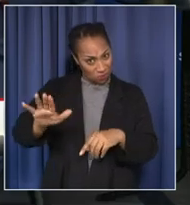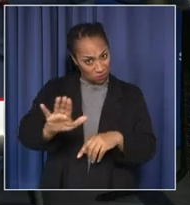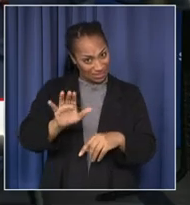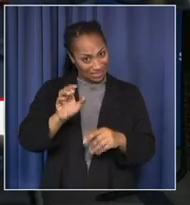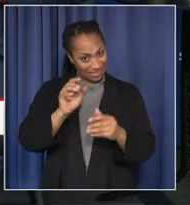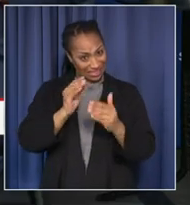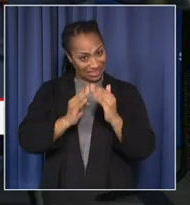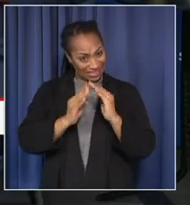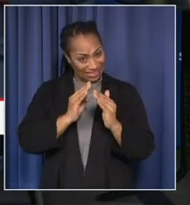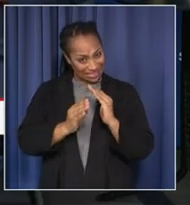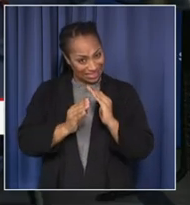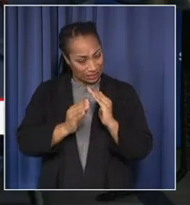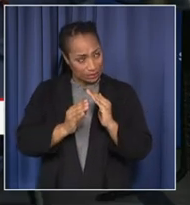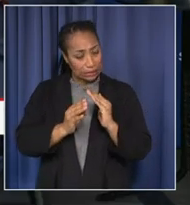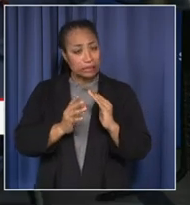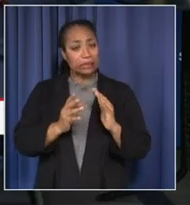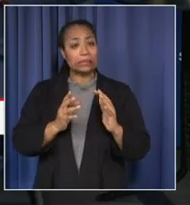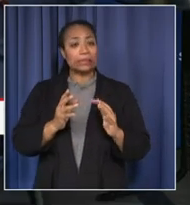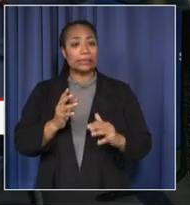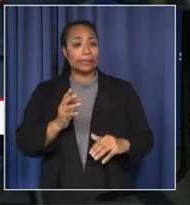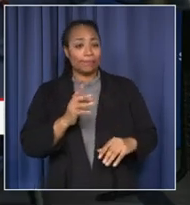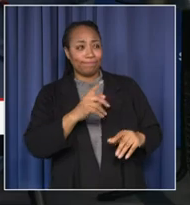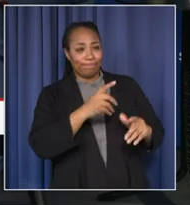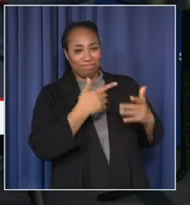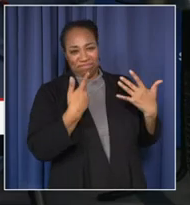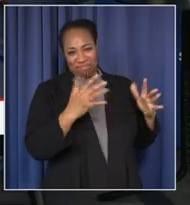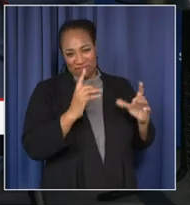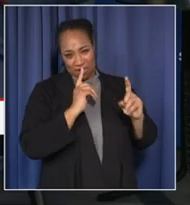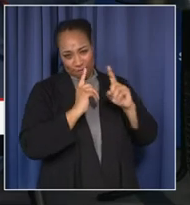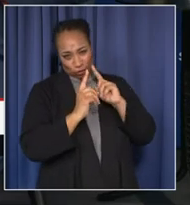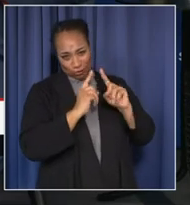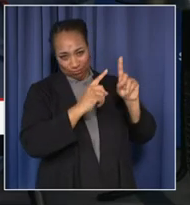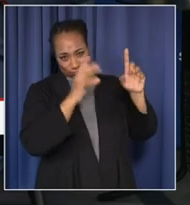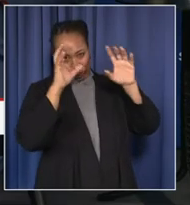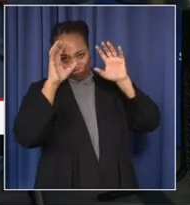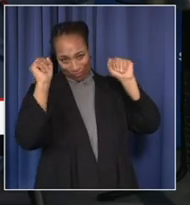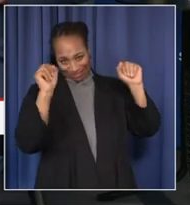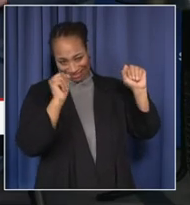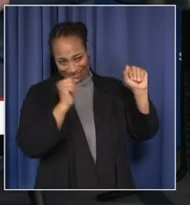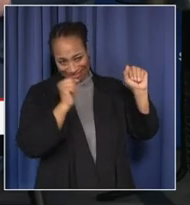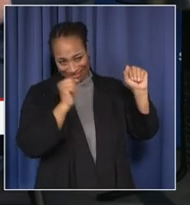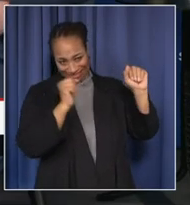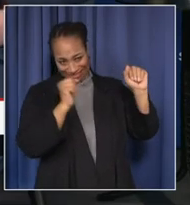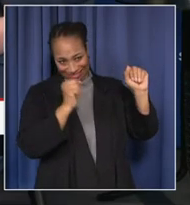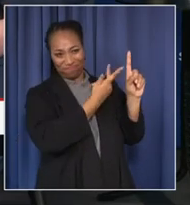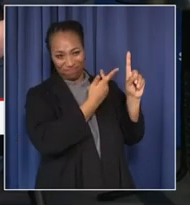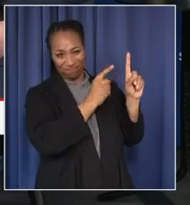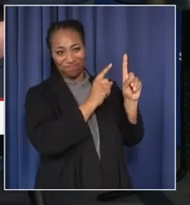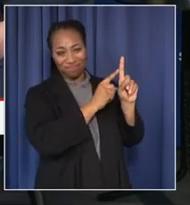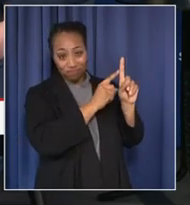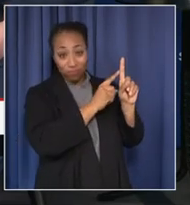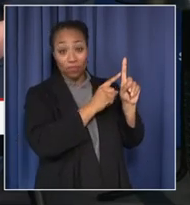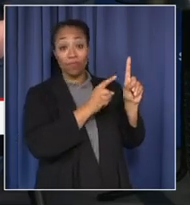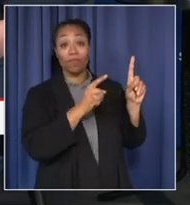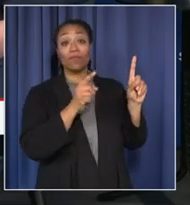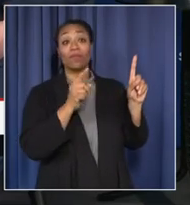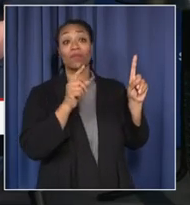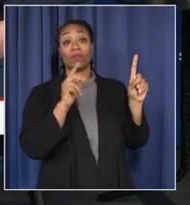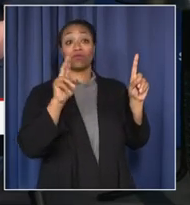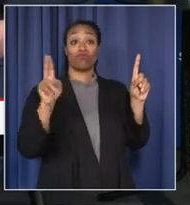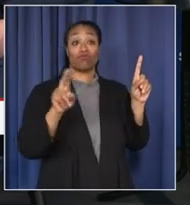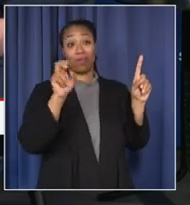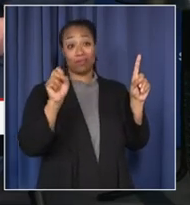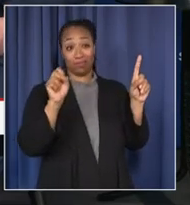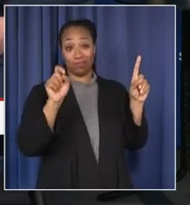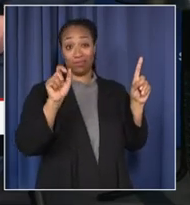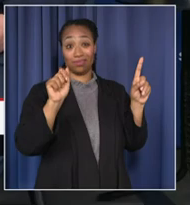is a conversation I had with the president about, again, a U.S. attorney is not elected, not appointed by the mayor, not